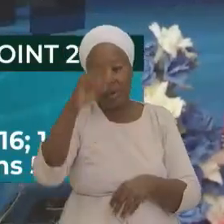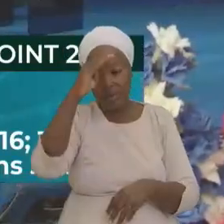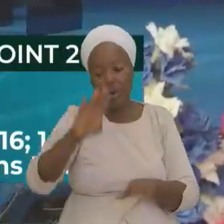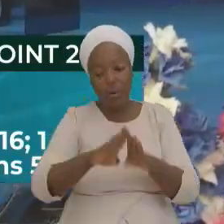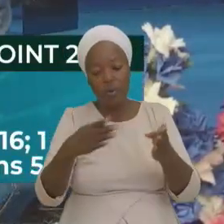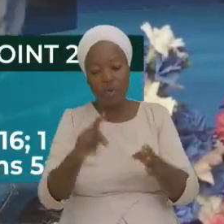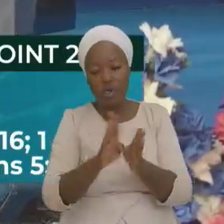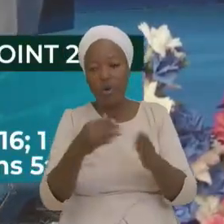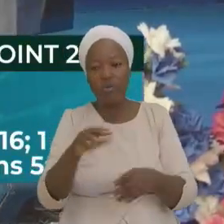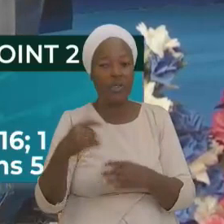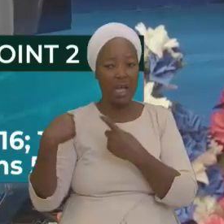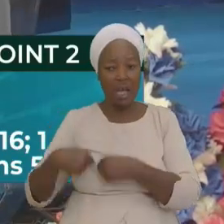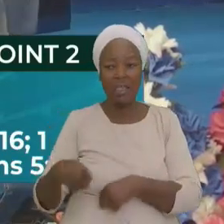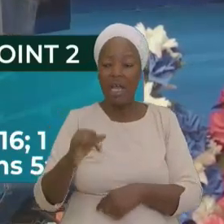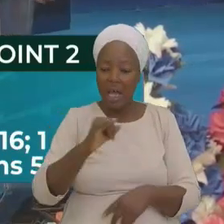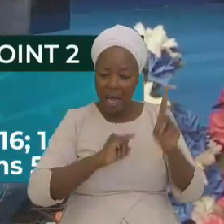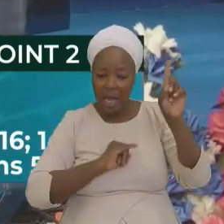heart, I will come in."